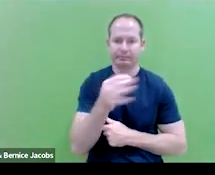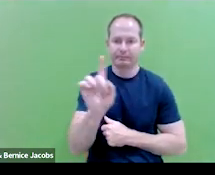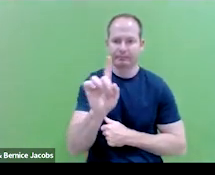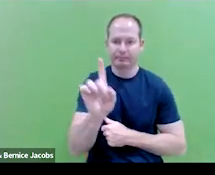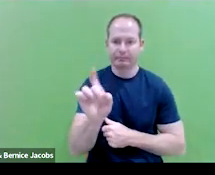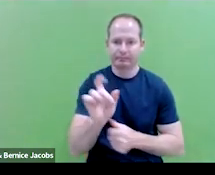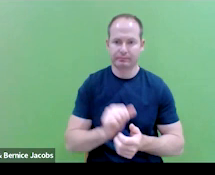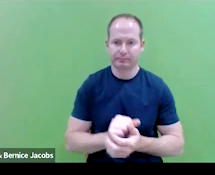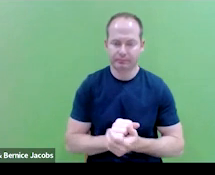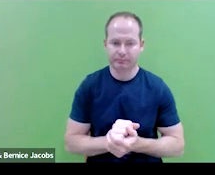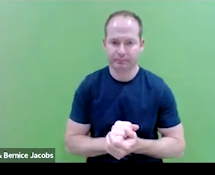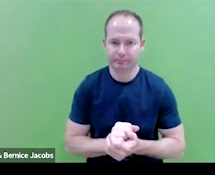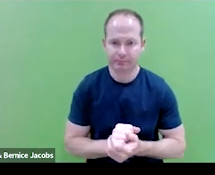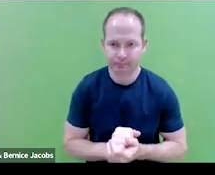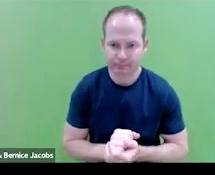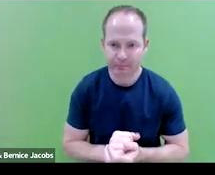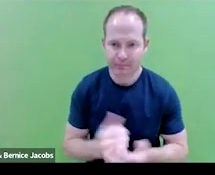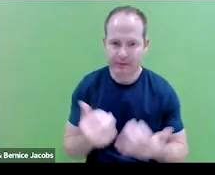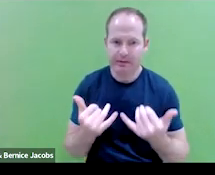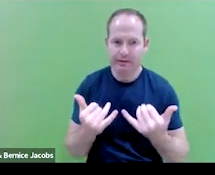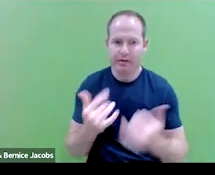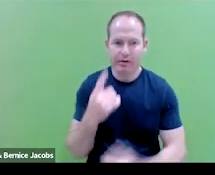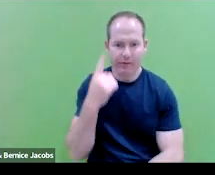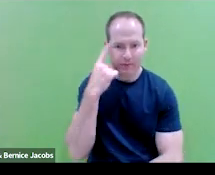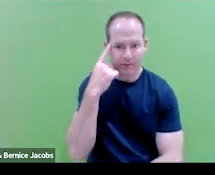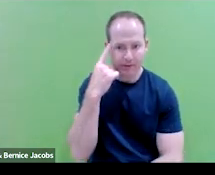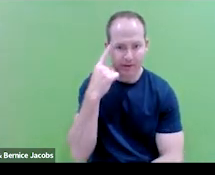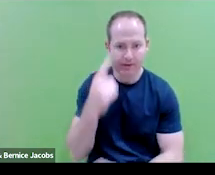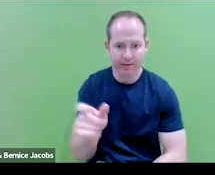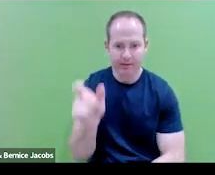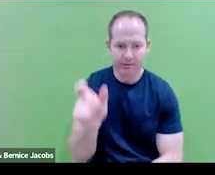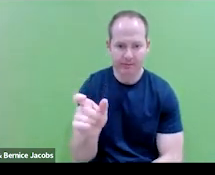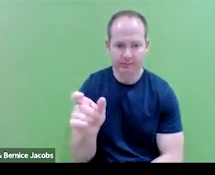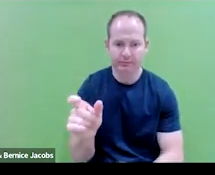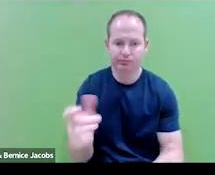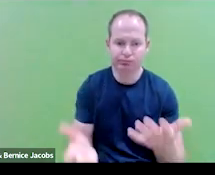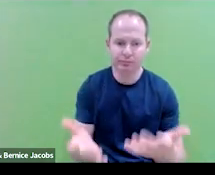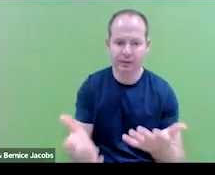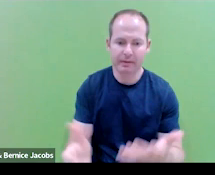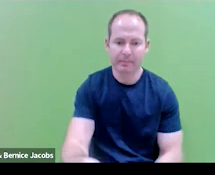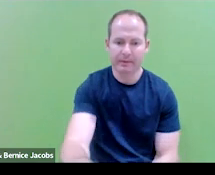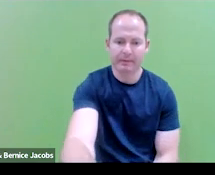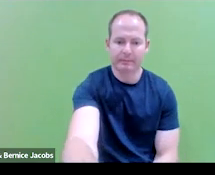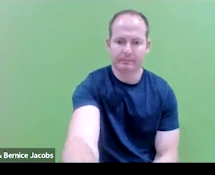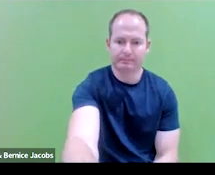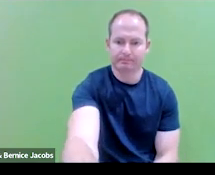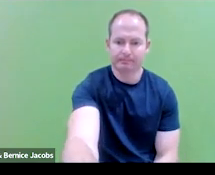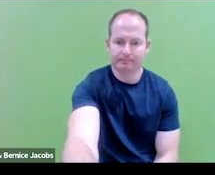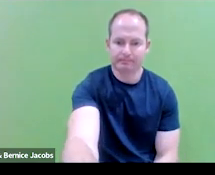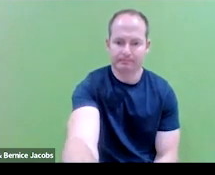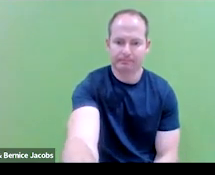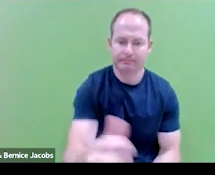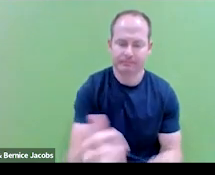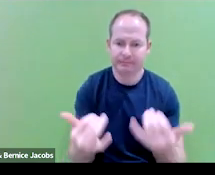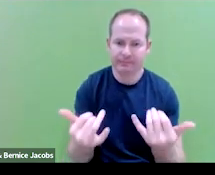Before the question, I think part of the reason why companies always look for that whole distinction when it comes